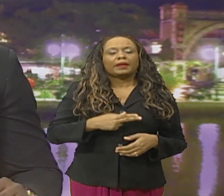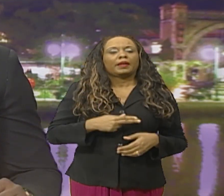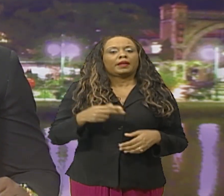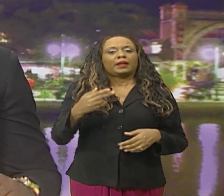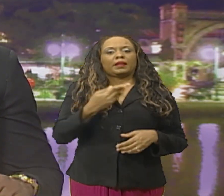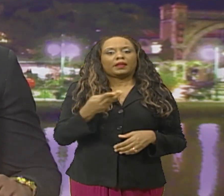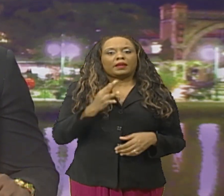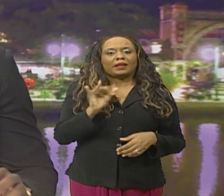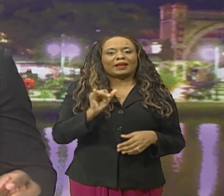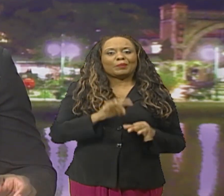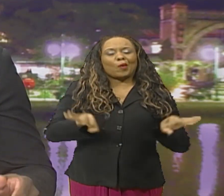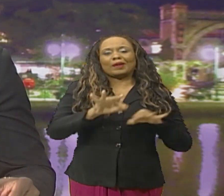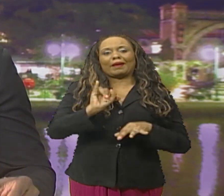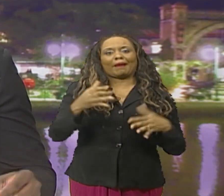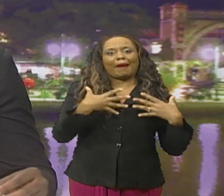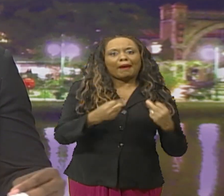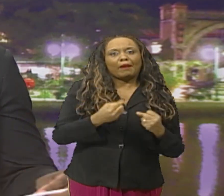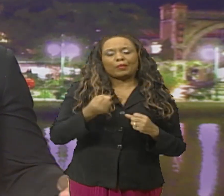health and education.